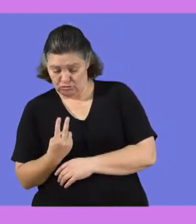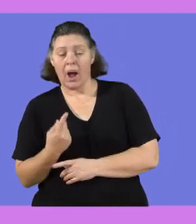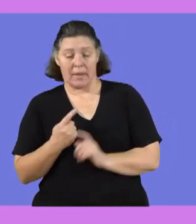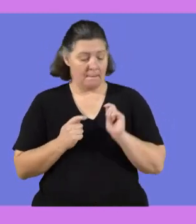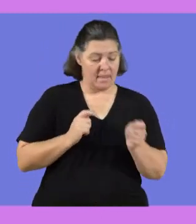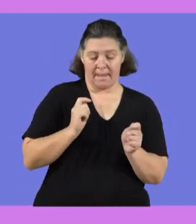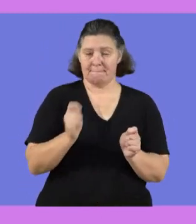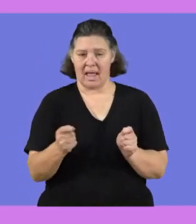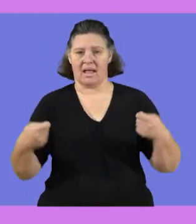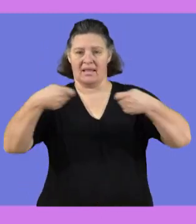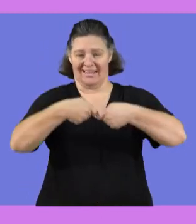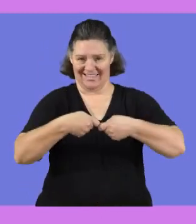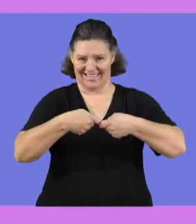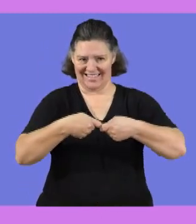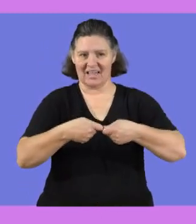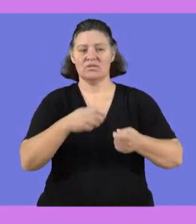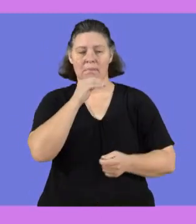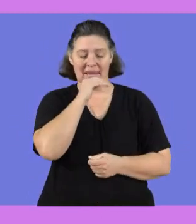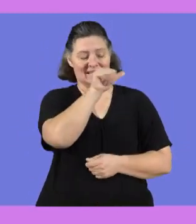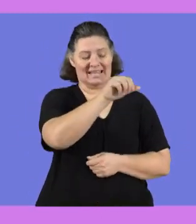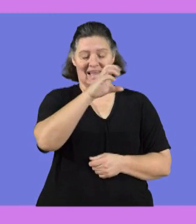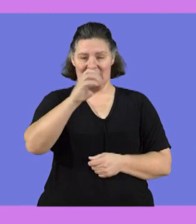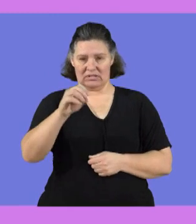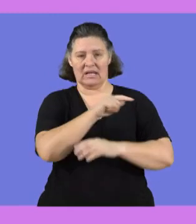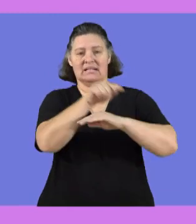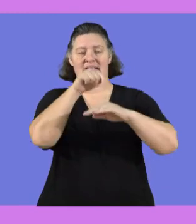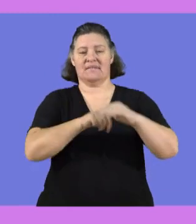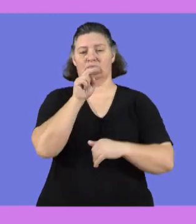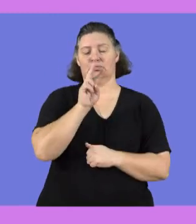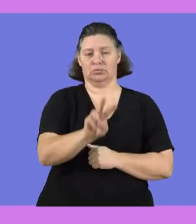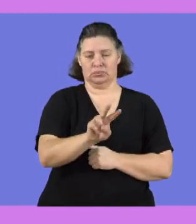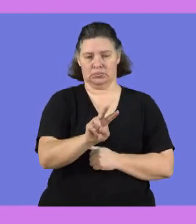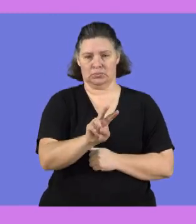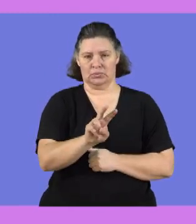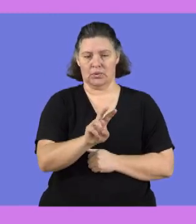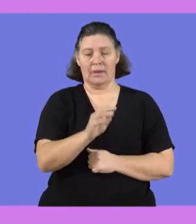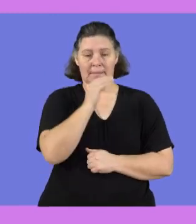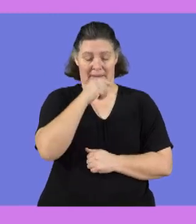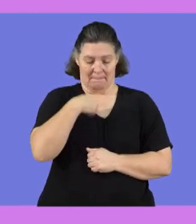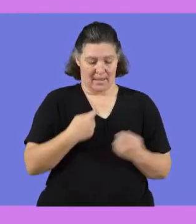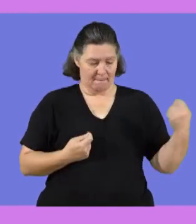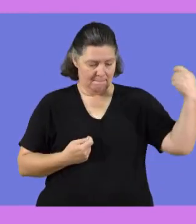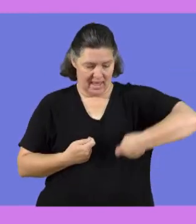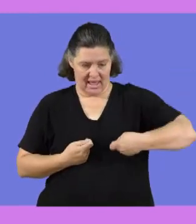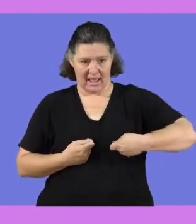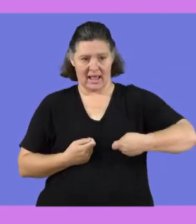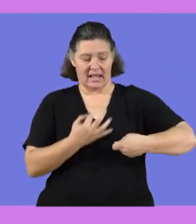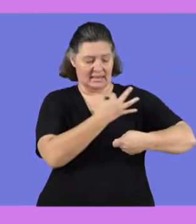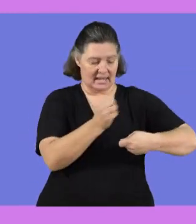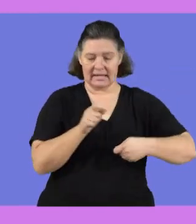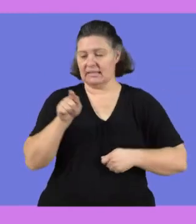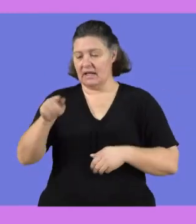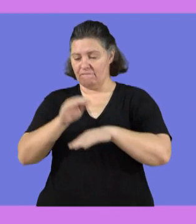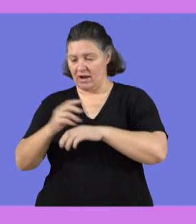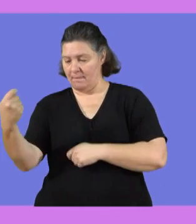2. Press the calculator with me. 600 divide by 2. The answer we